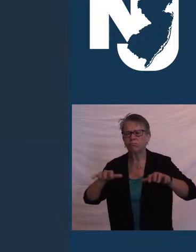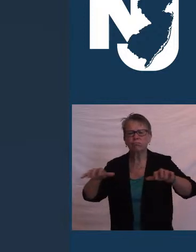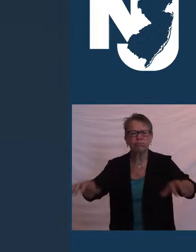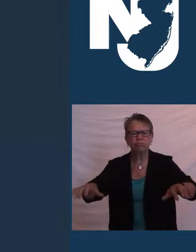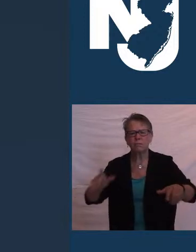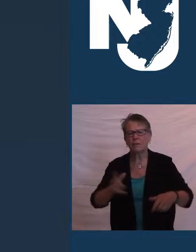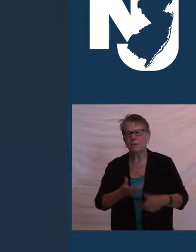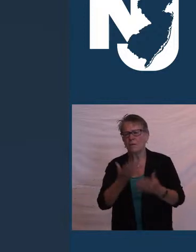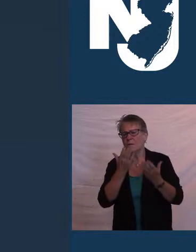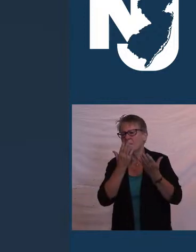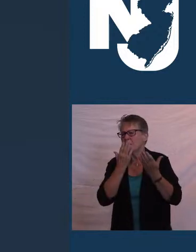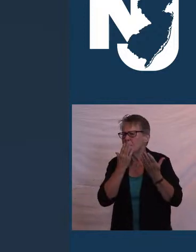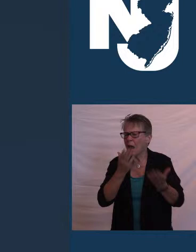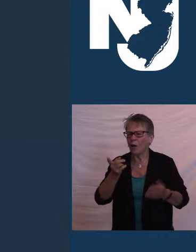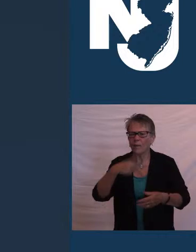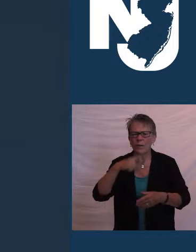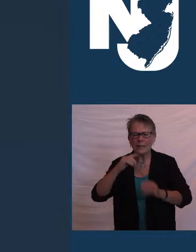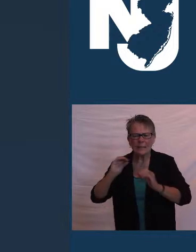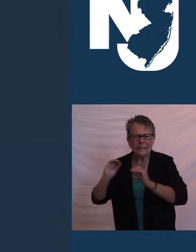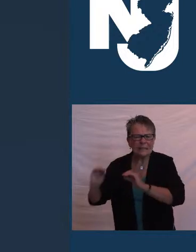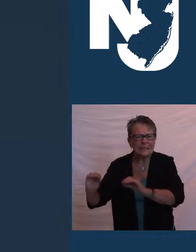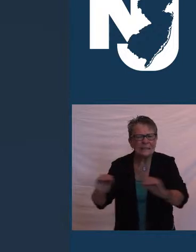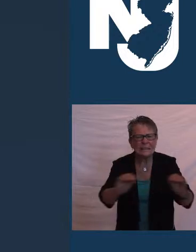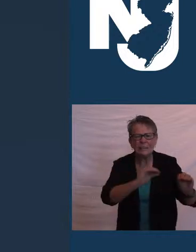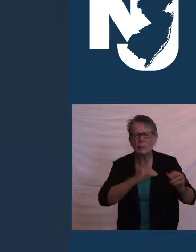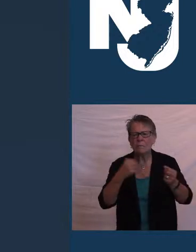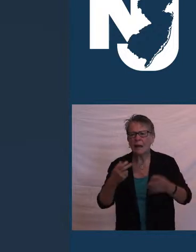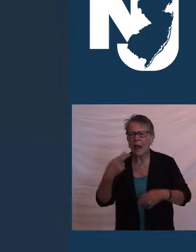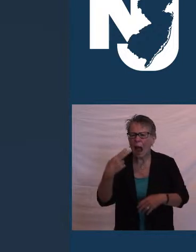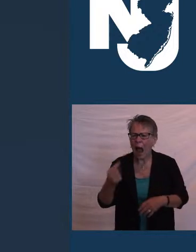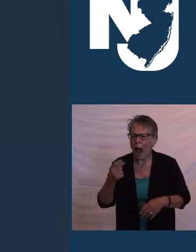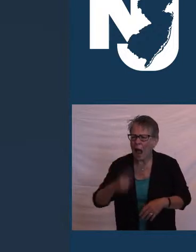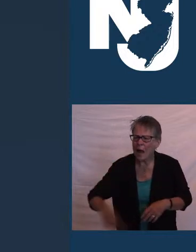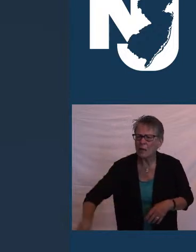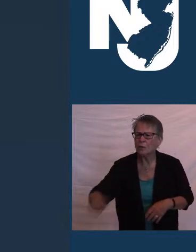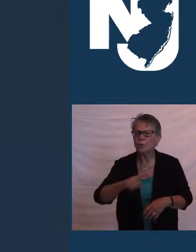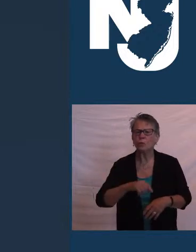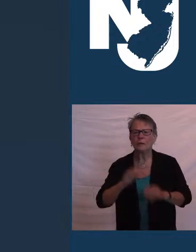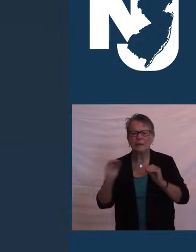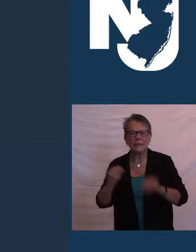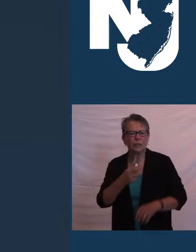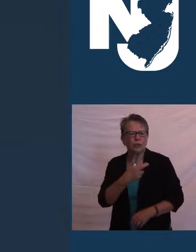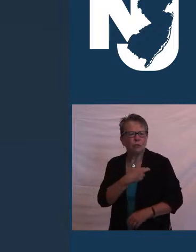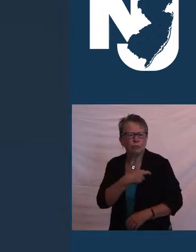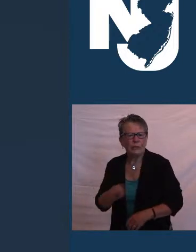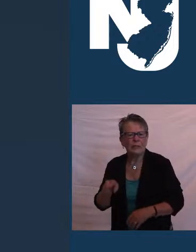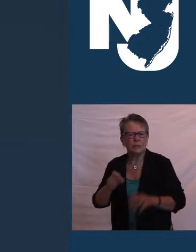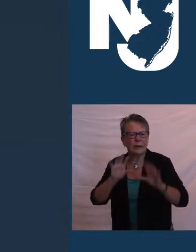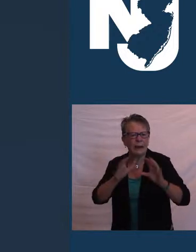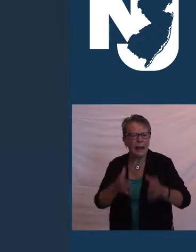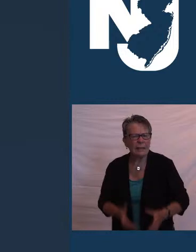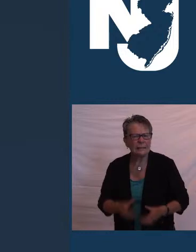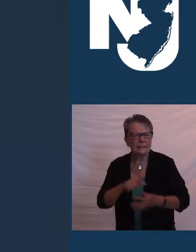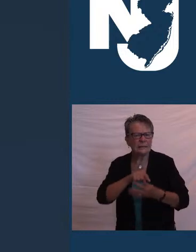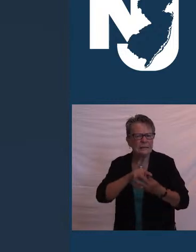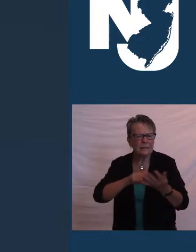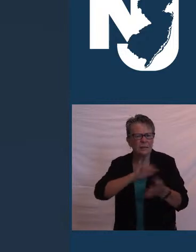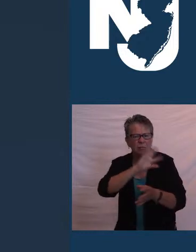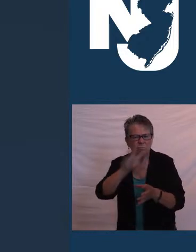his faith. May God bless and watch over him and his memory. And I will use a nickname that many called him, farewell, Bobby